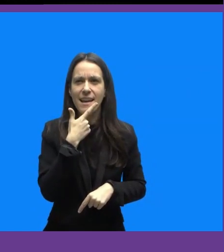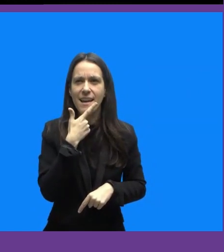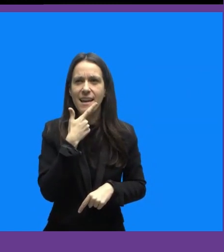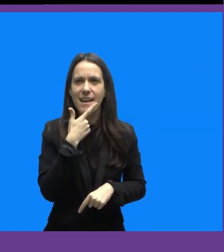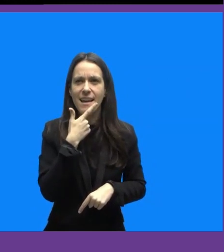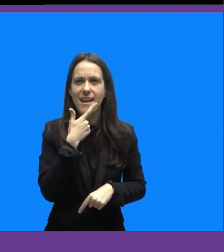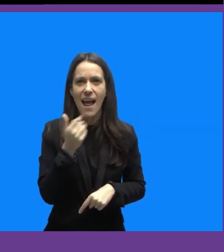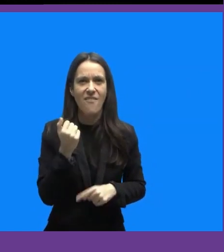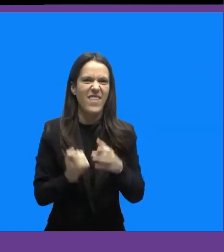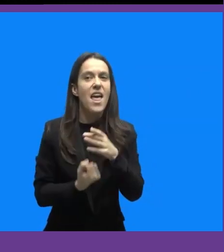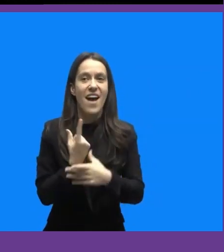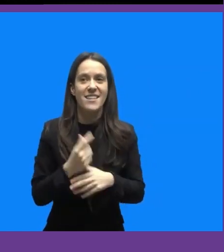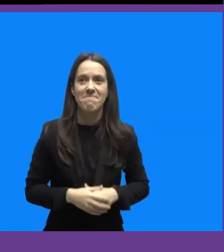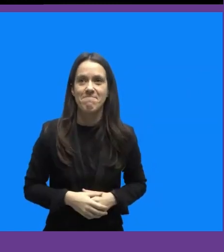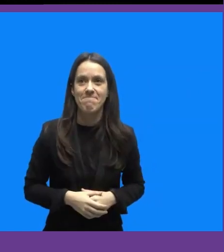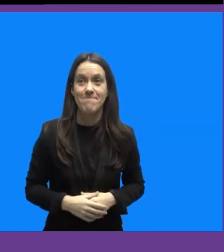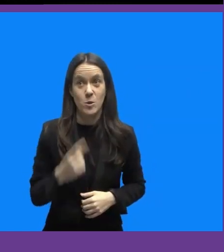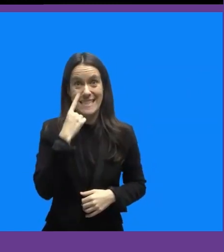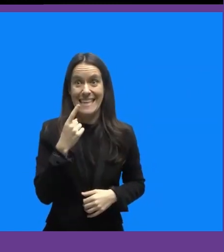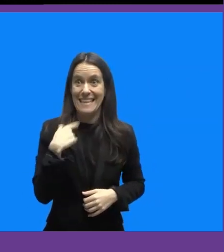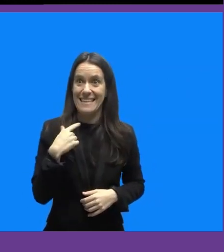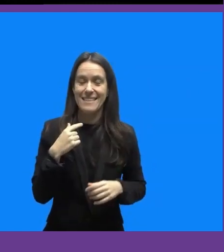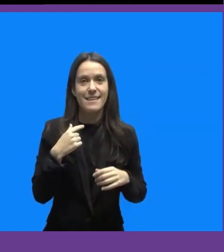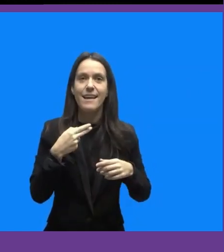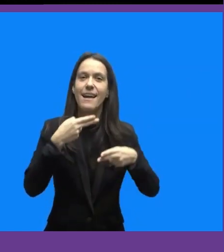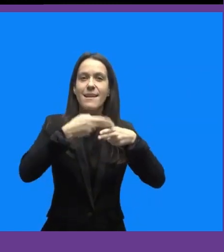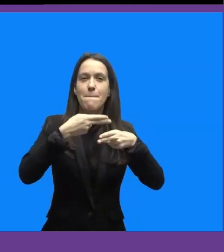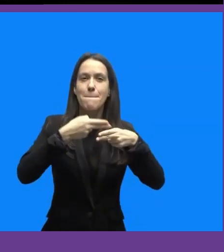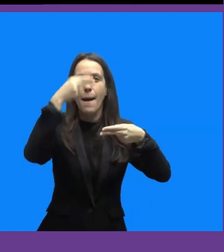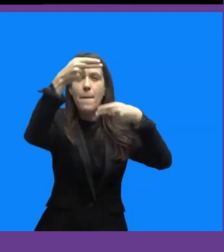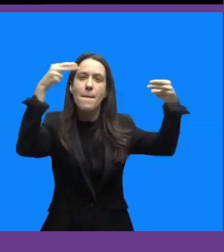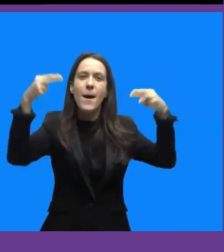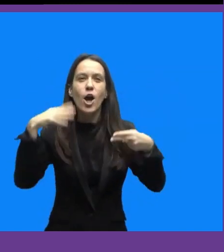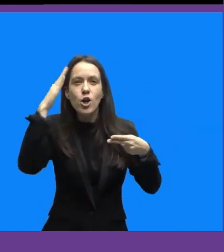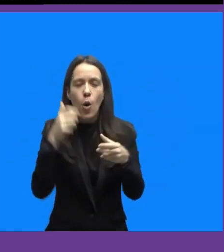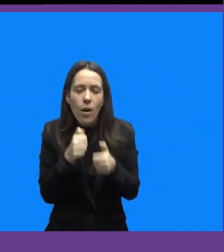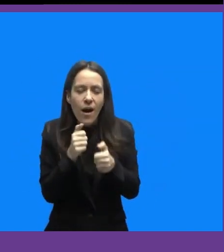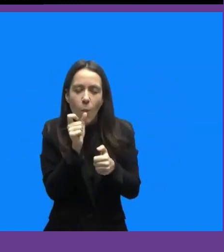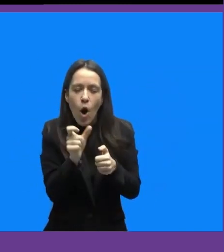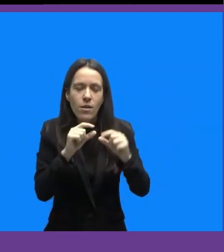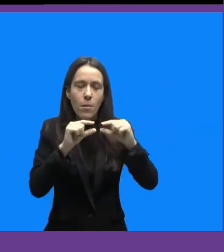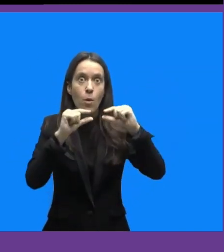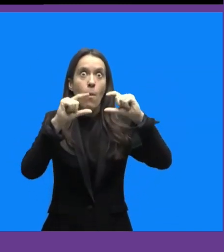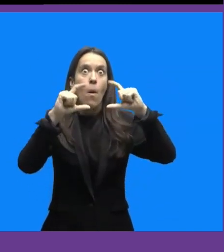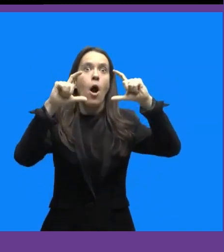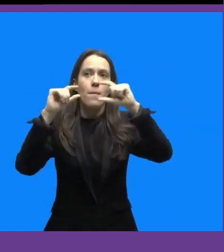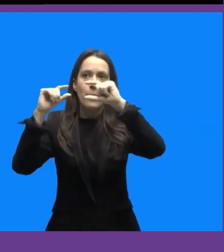what we found, just looking at last year when we actually did a Wordle on the submissions, we had over